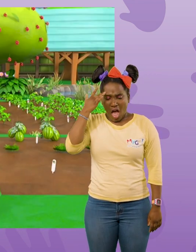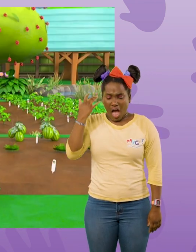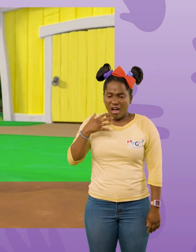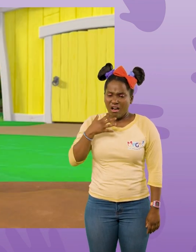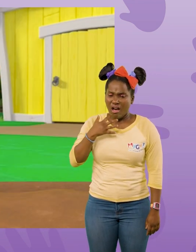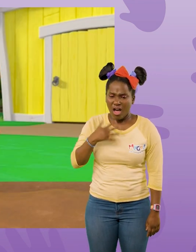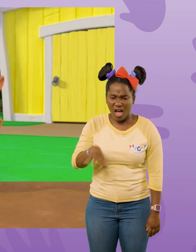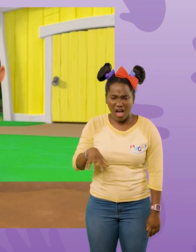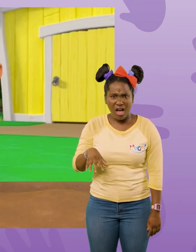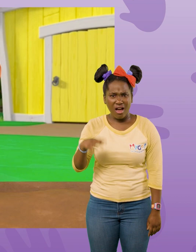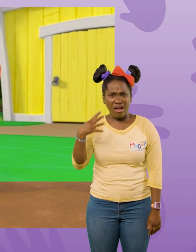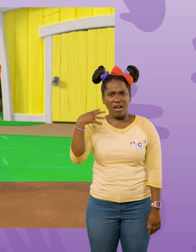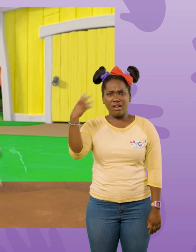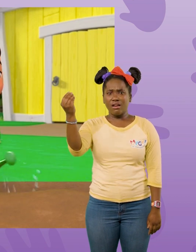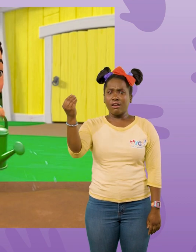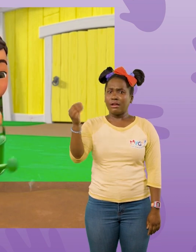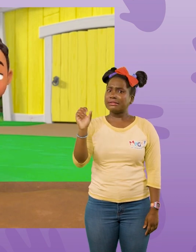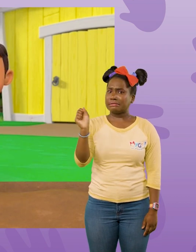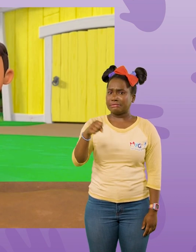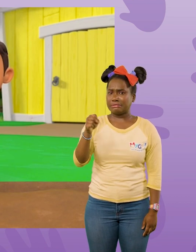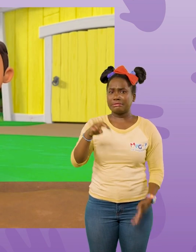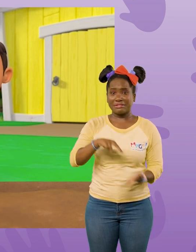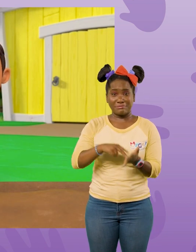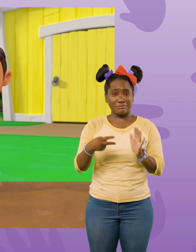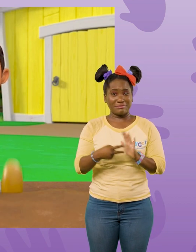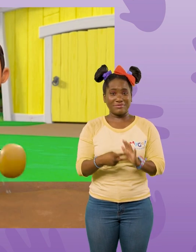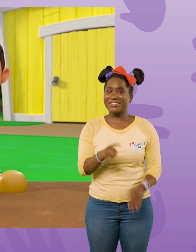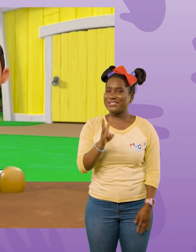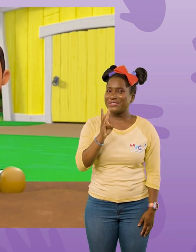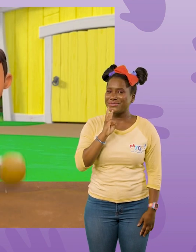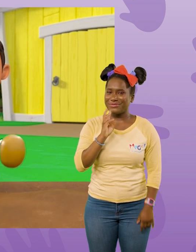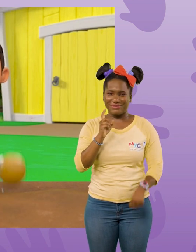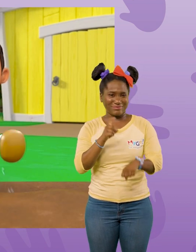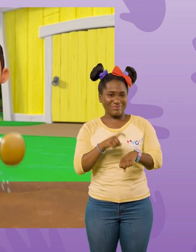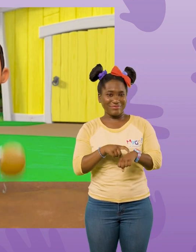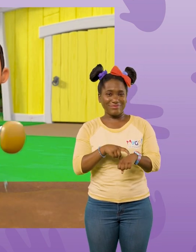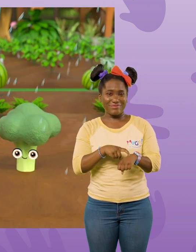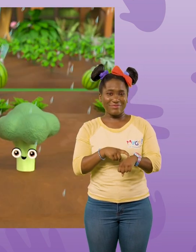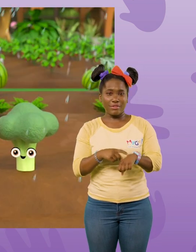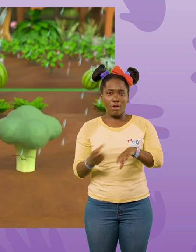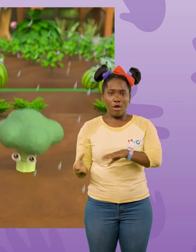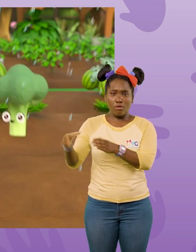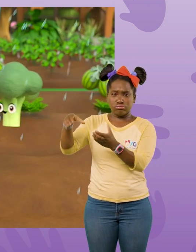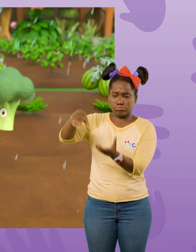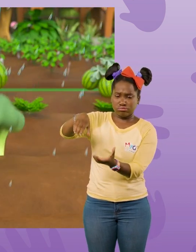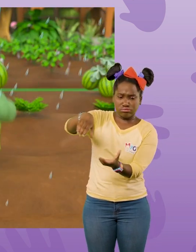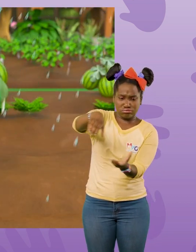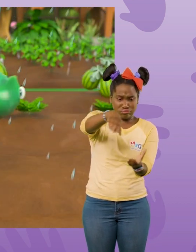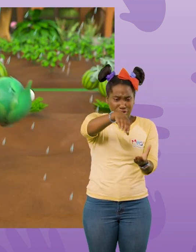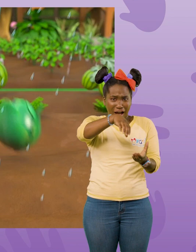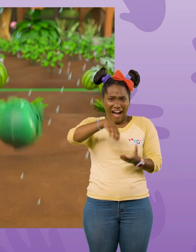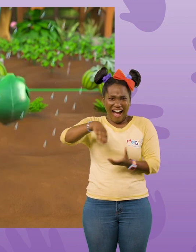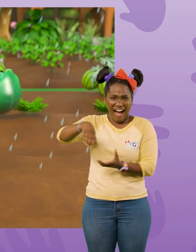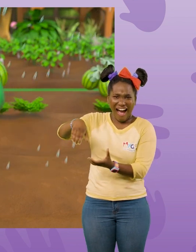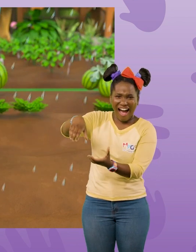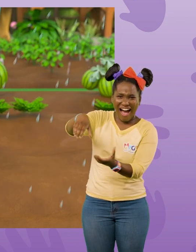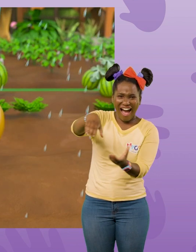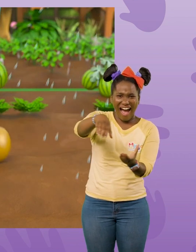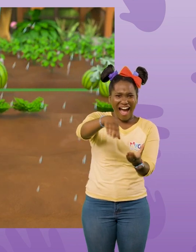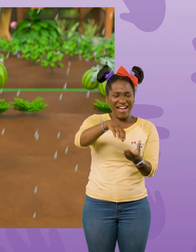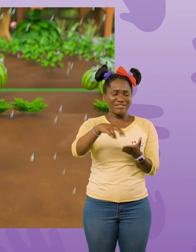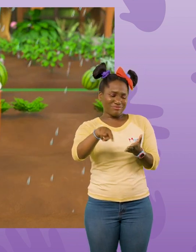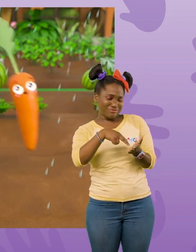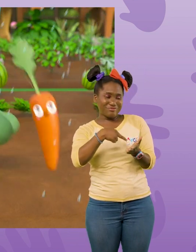It's hot, hot, hot outside. Yeah, that means it's water time. Pour some water on